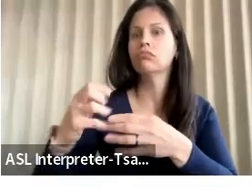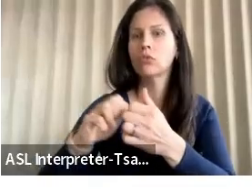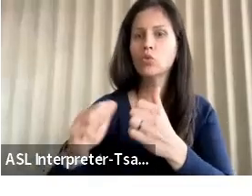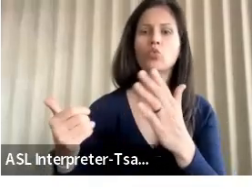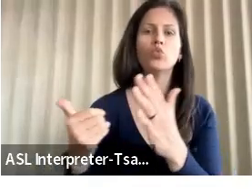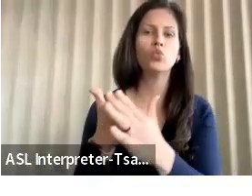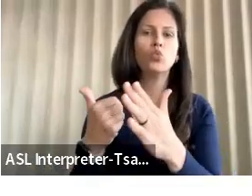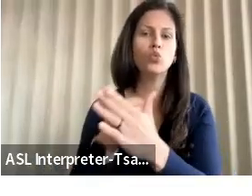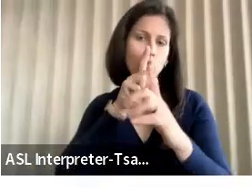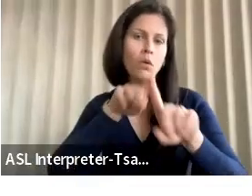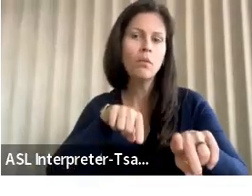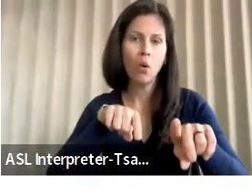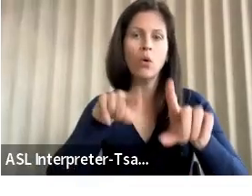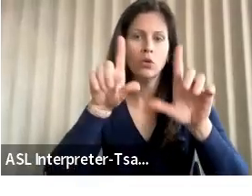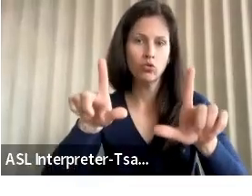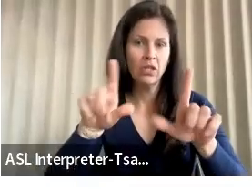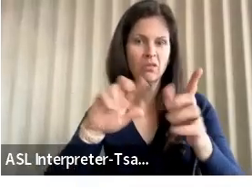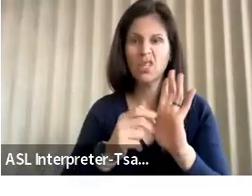screens.